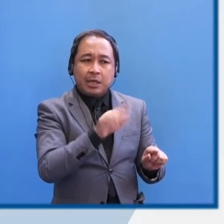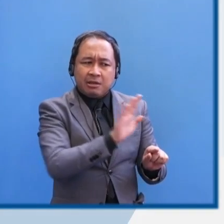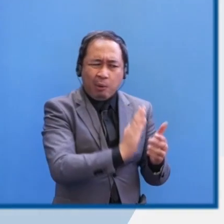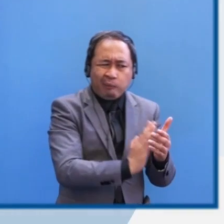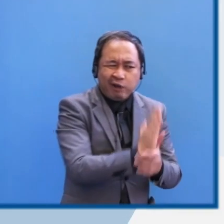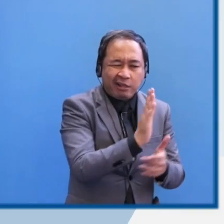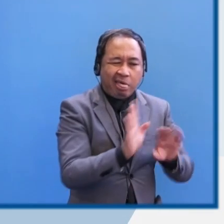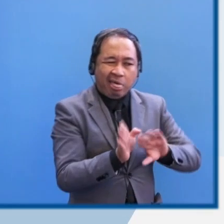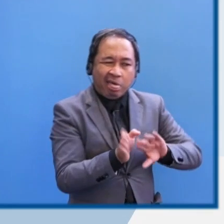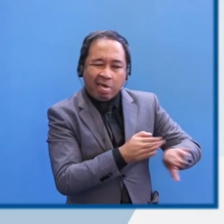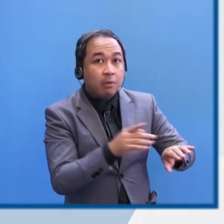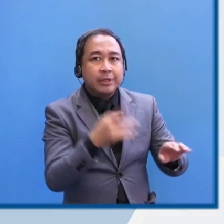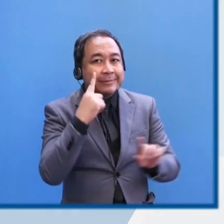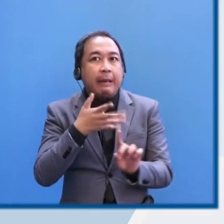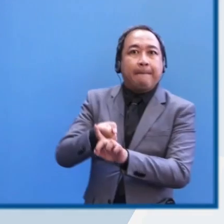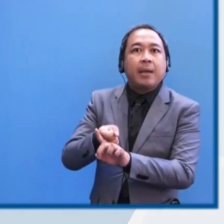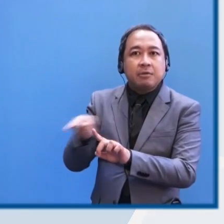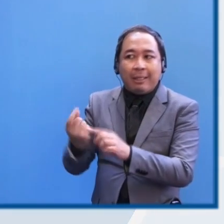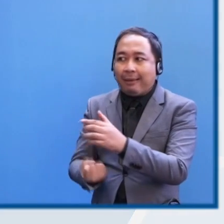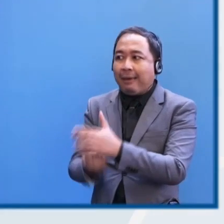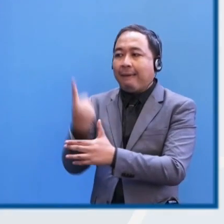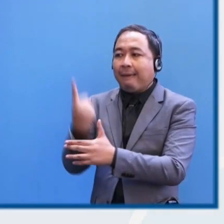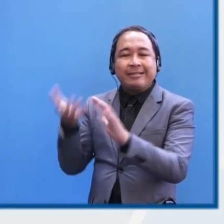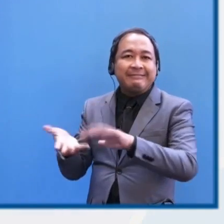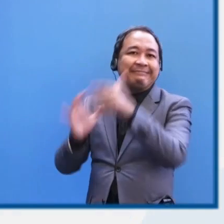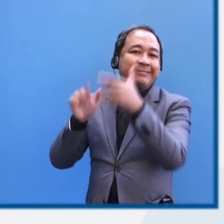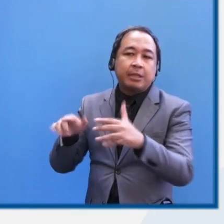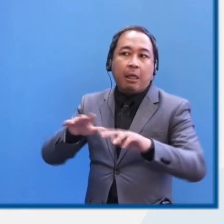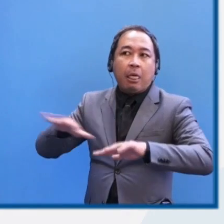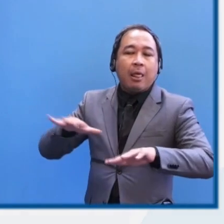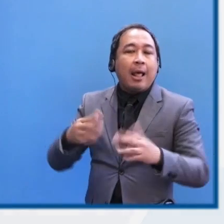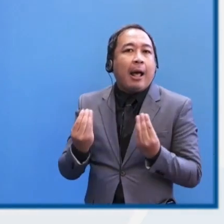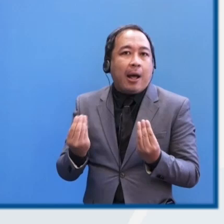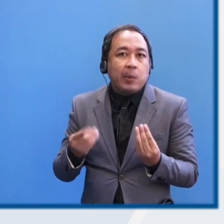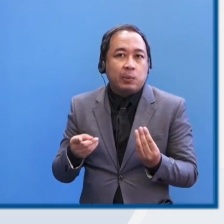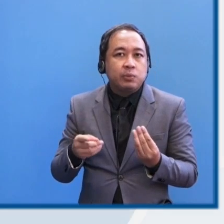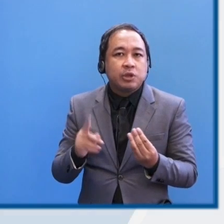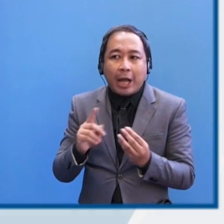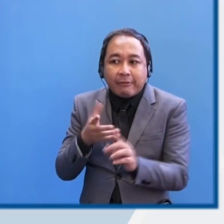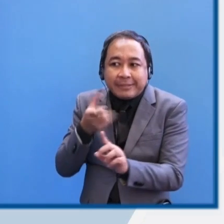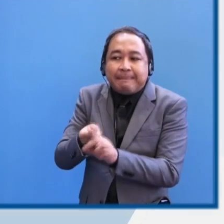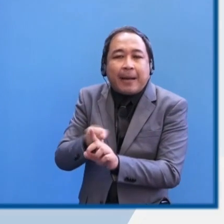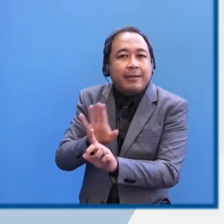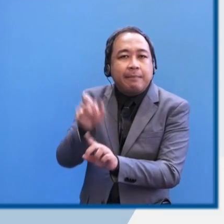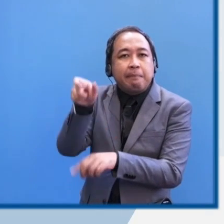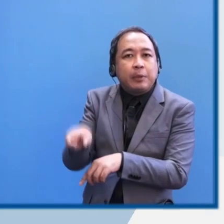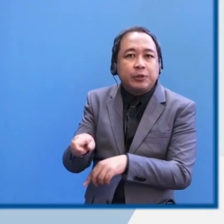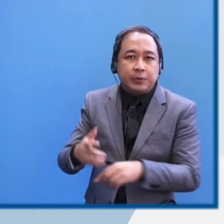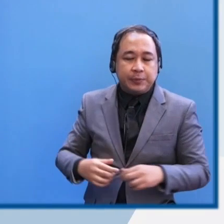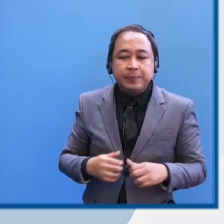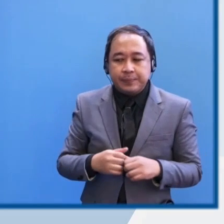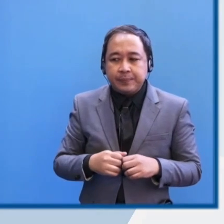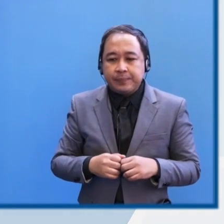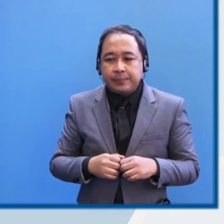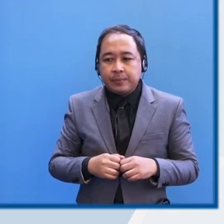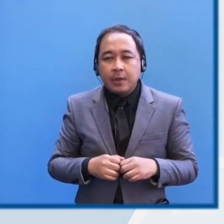the consequences of that during the disaster itself. Okay, thank you. Susanna, there's an audience